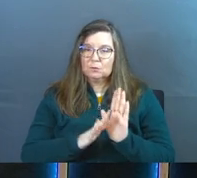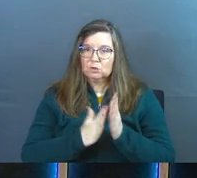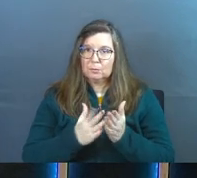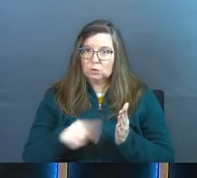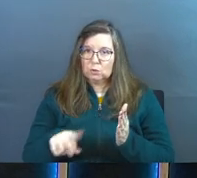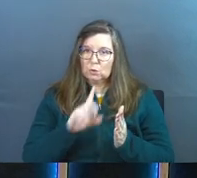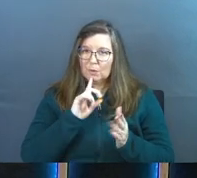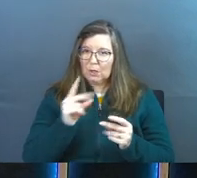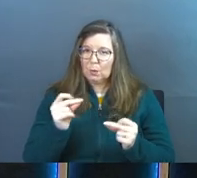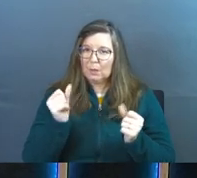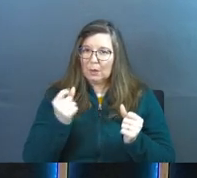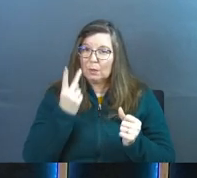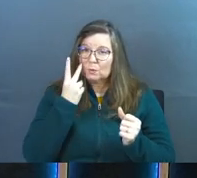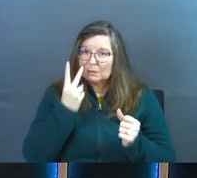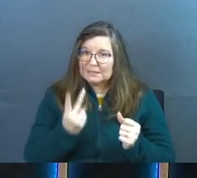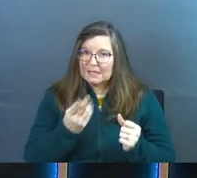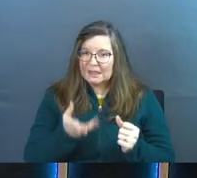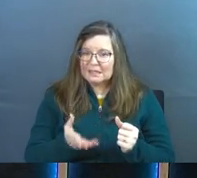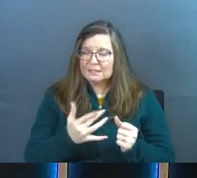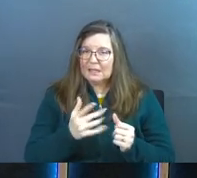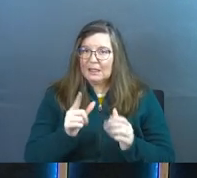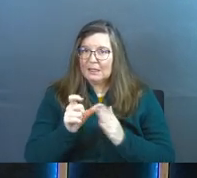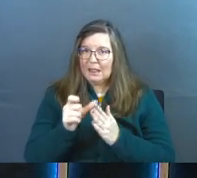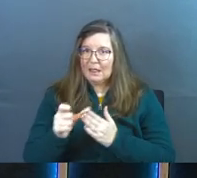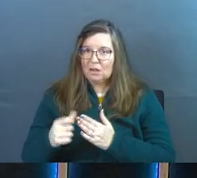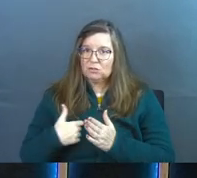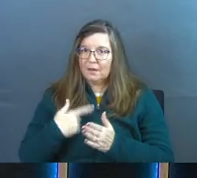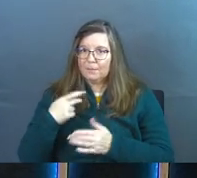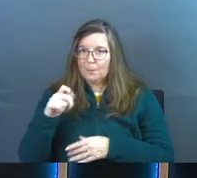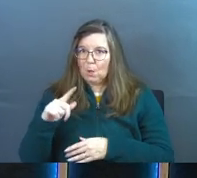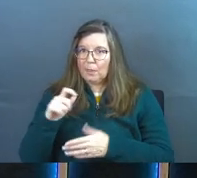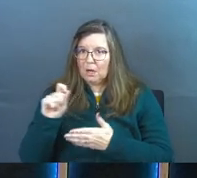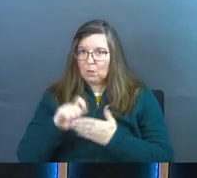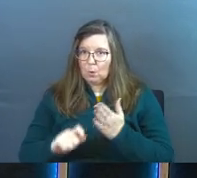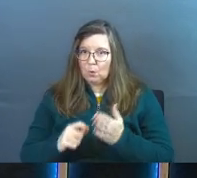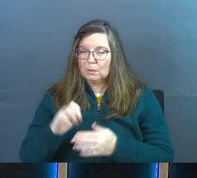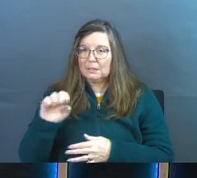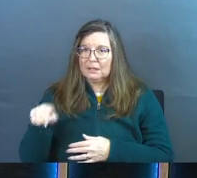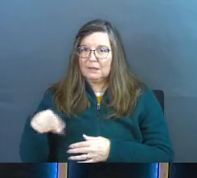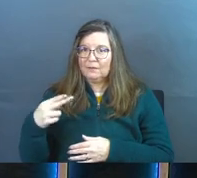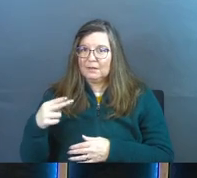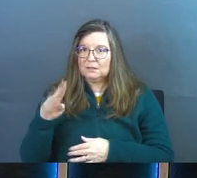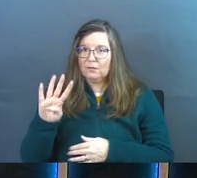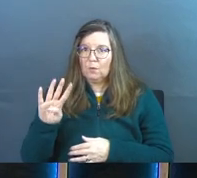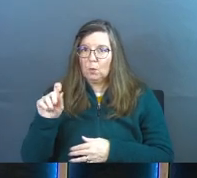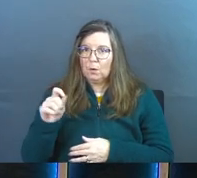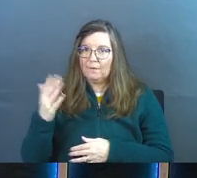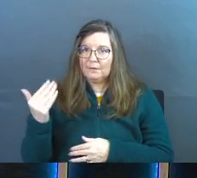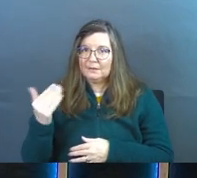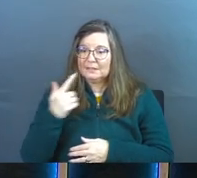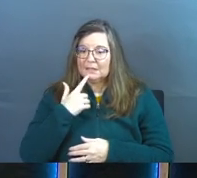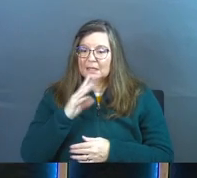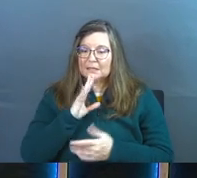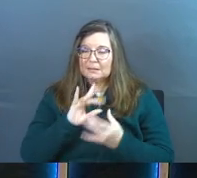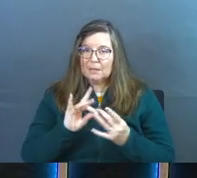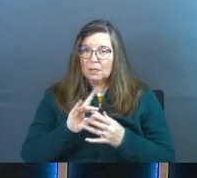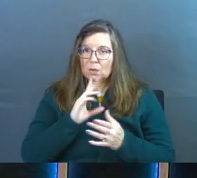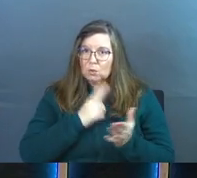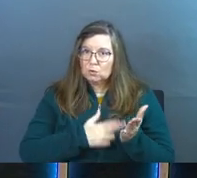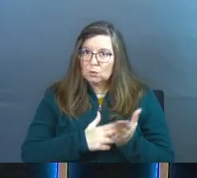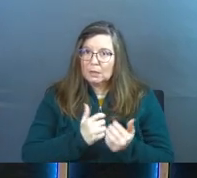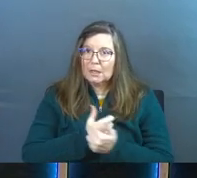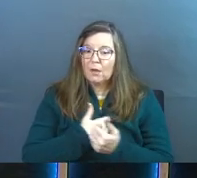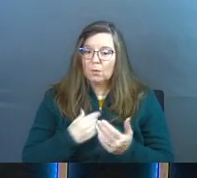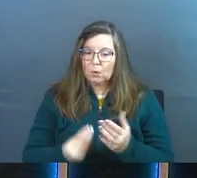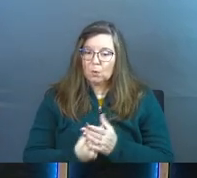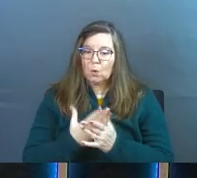scriptures to you just really quick. I want you to see this in the letters of Paul that he wrote to us. Ephesians 4:15, he says, speaking the truth in love, we